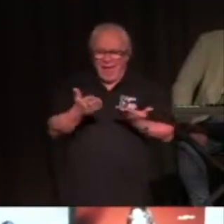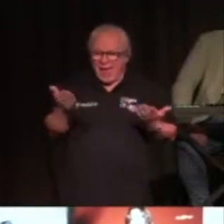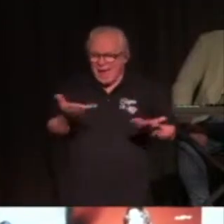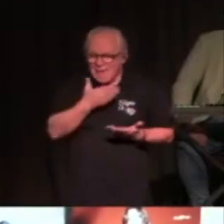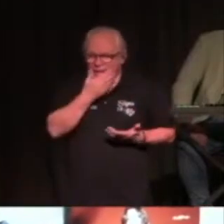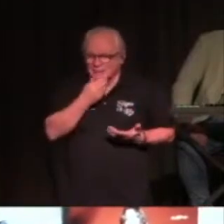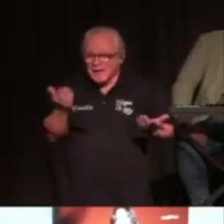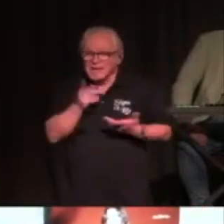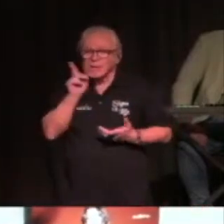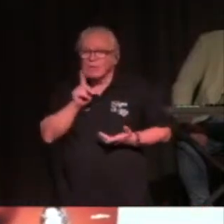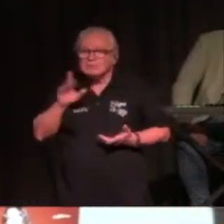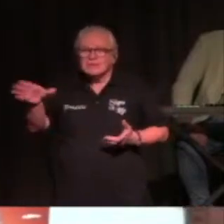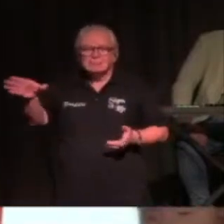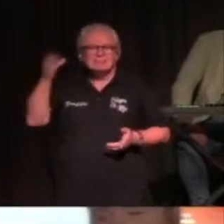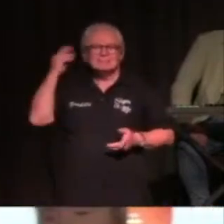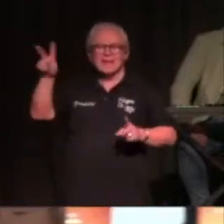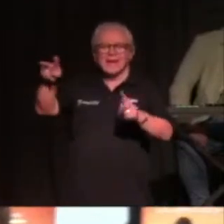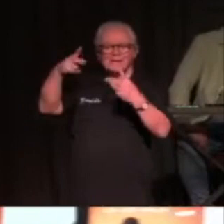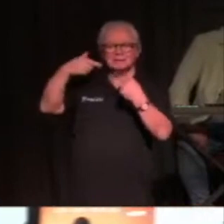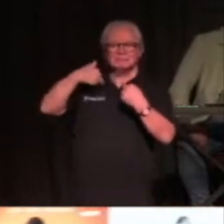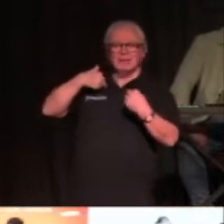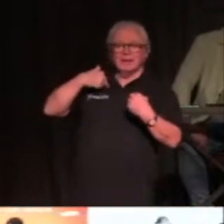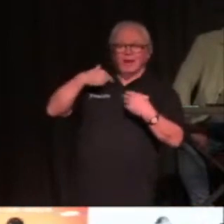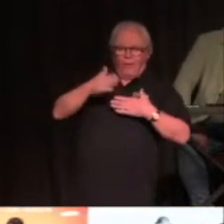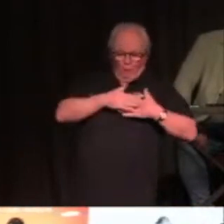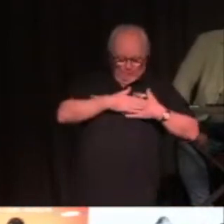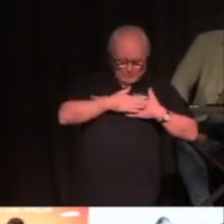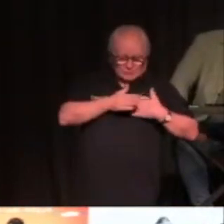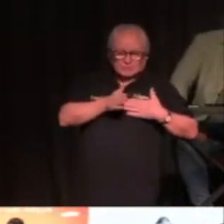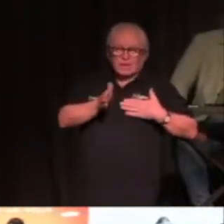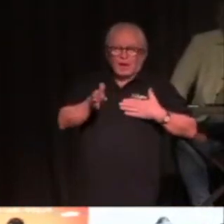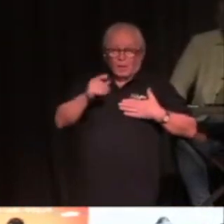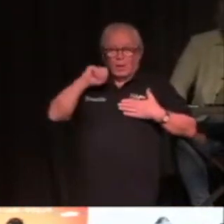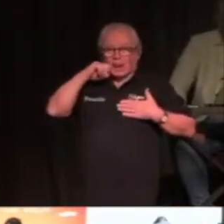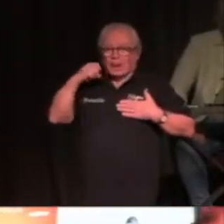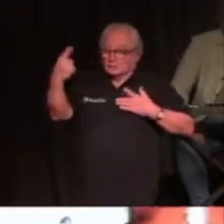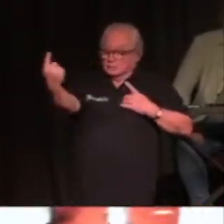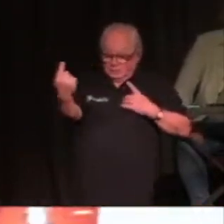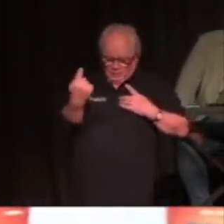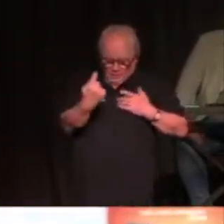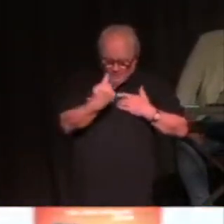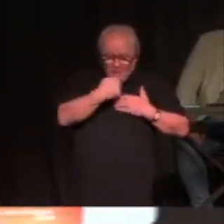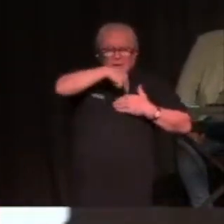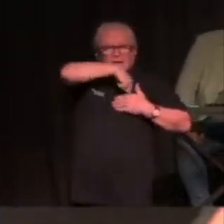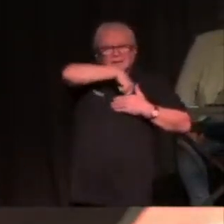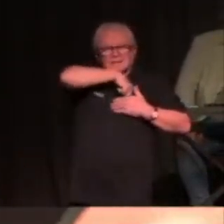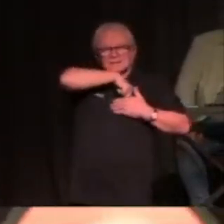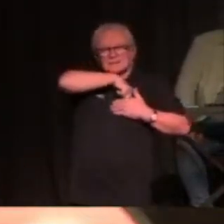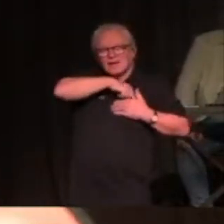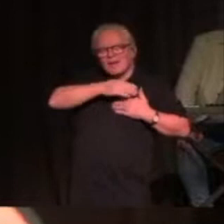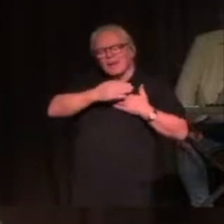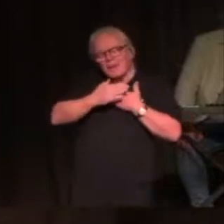any woman, he says, will hear me, if you'll hear me and open up, I'll come in. I'd love to have